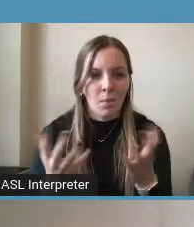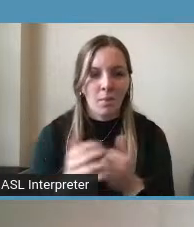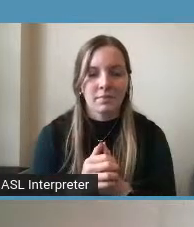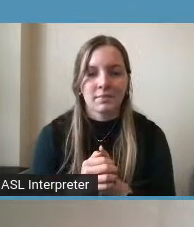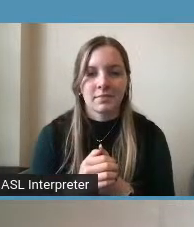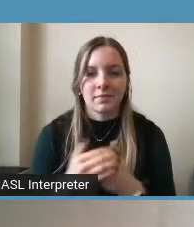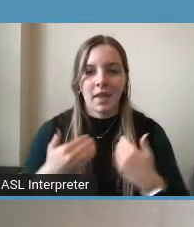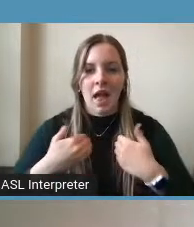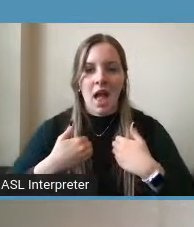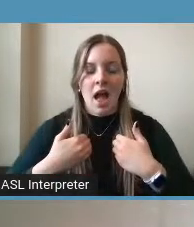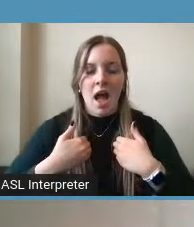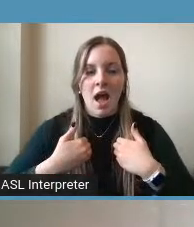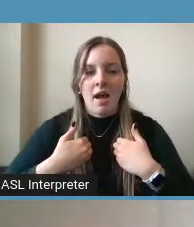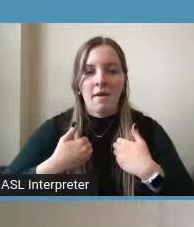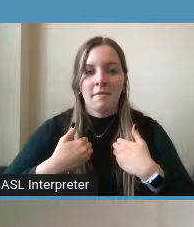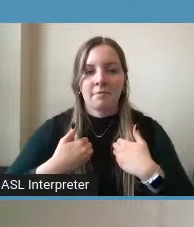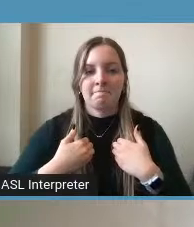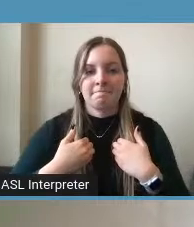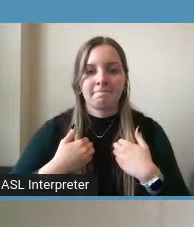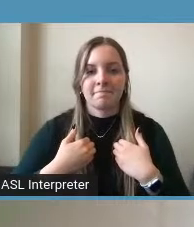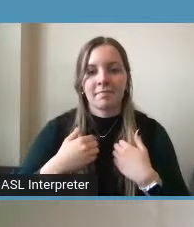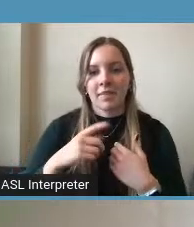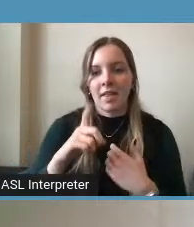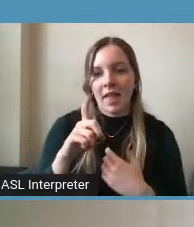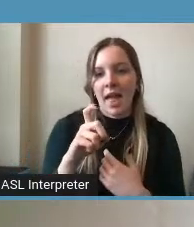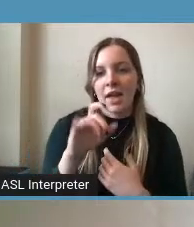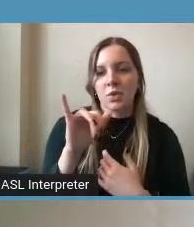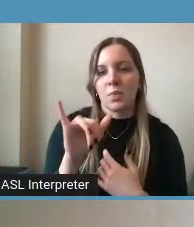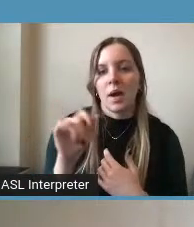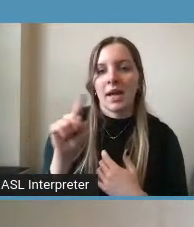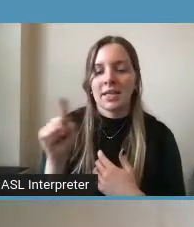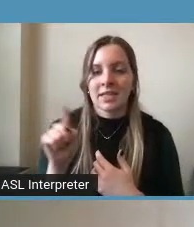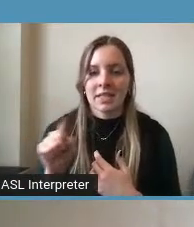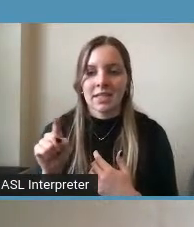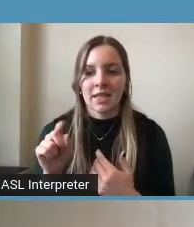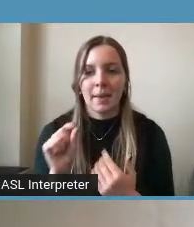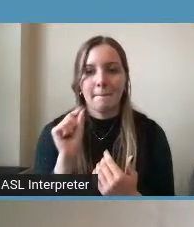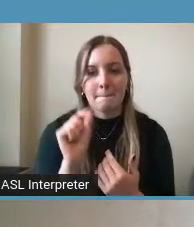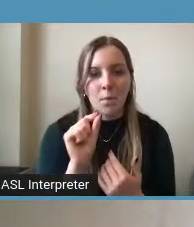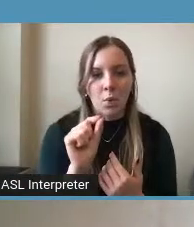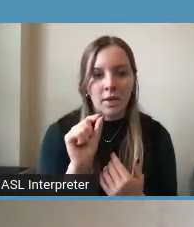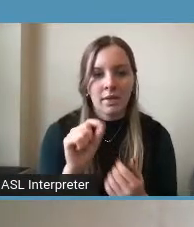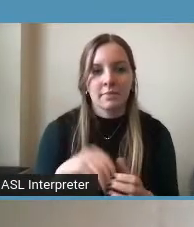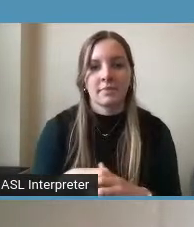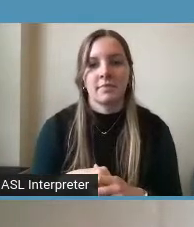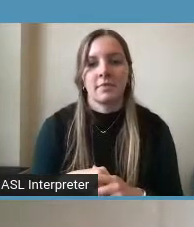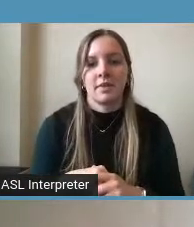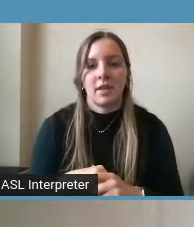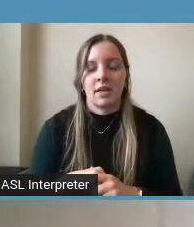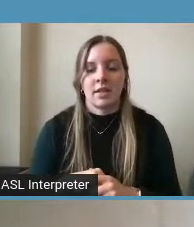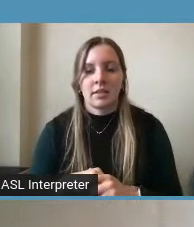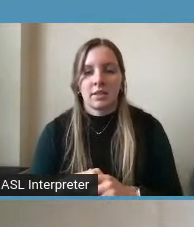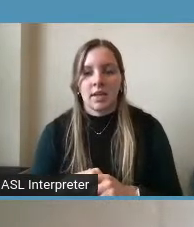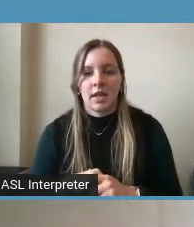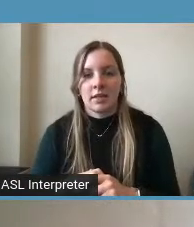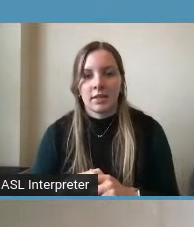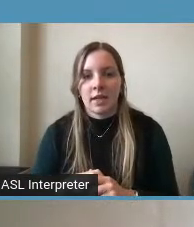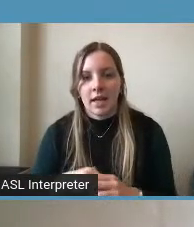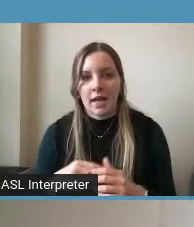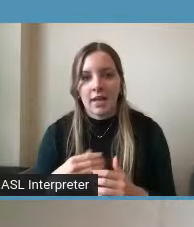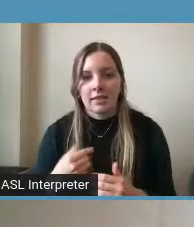a coordinate, an X, Y, Z position in space, and a color associated with